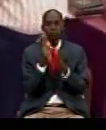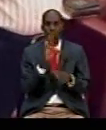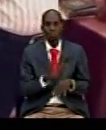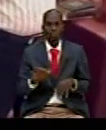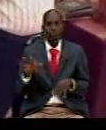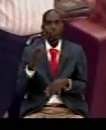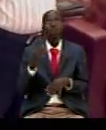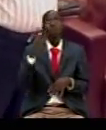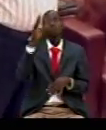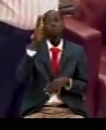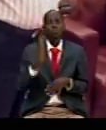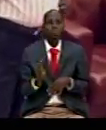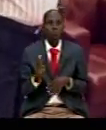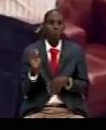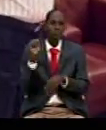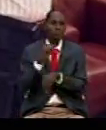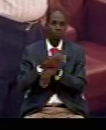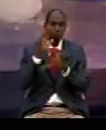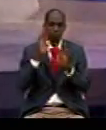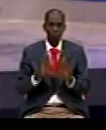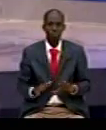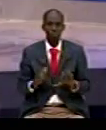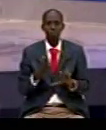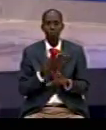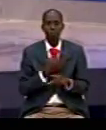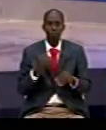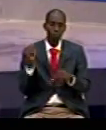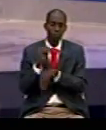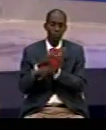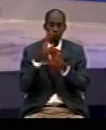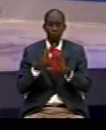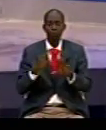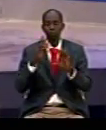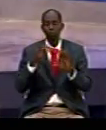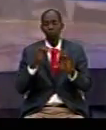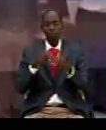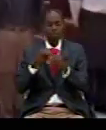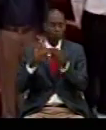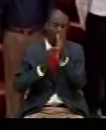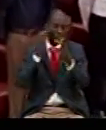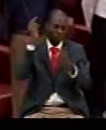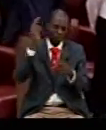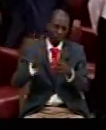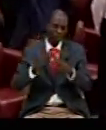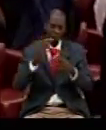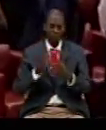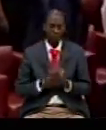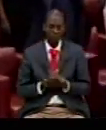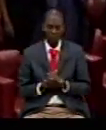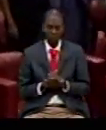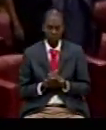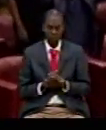Children of God, conquerors and overcomers, in Jesus' name we pray.